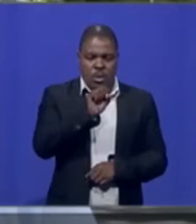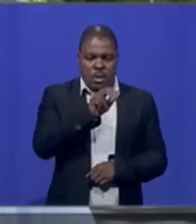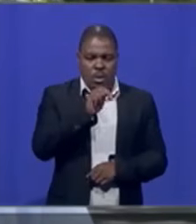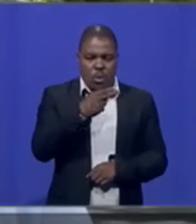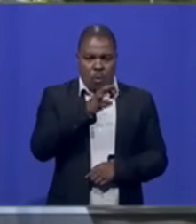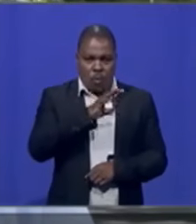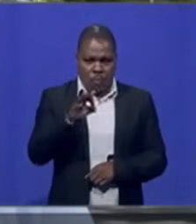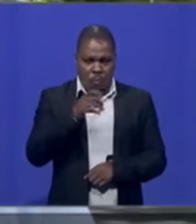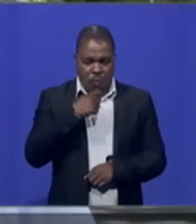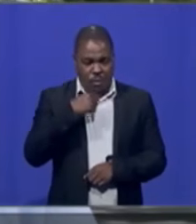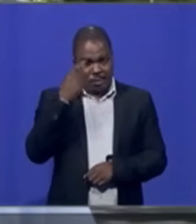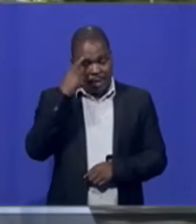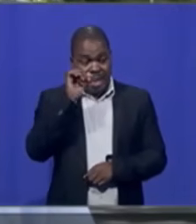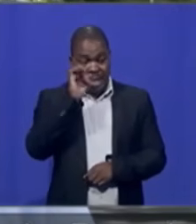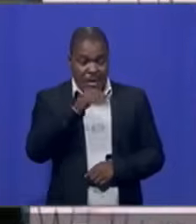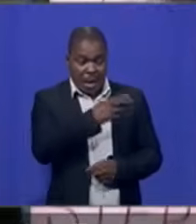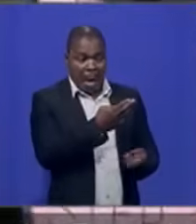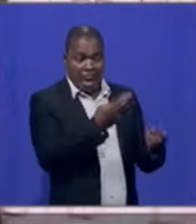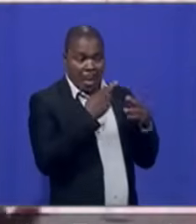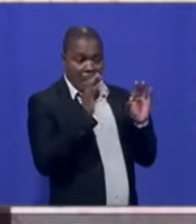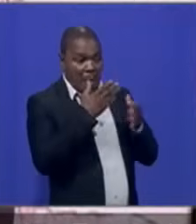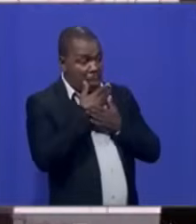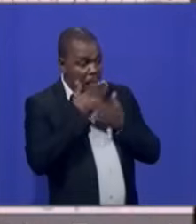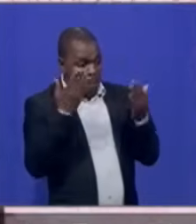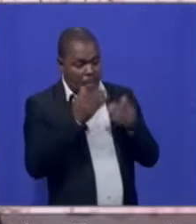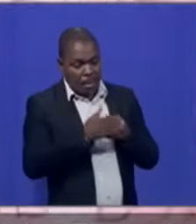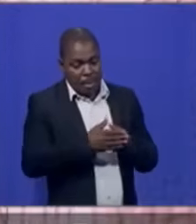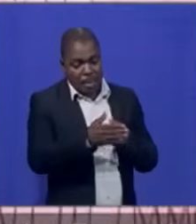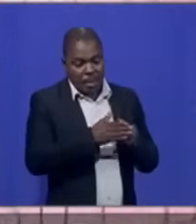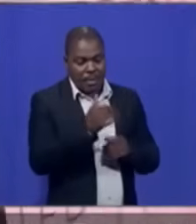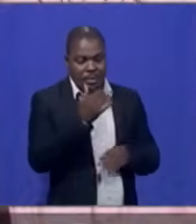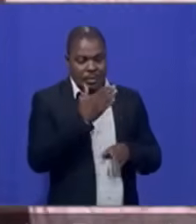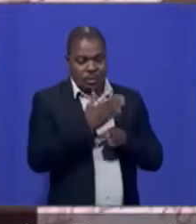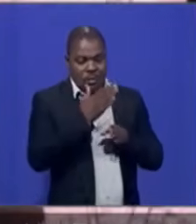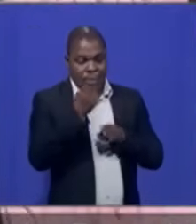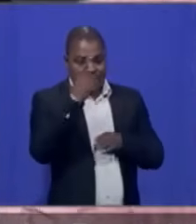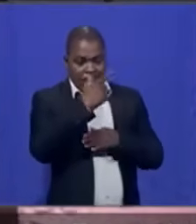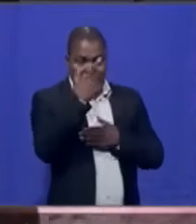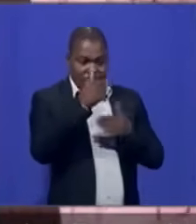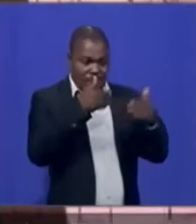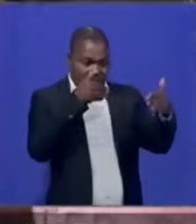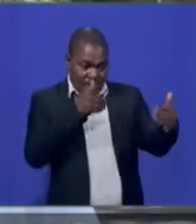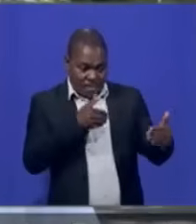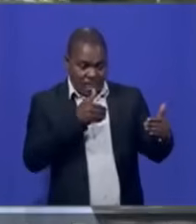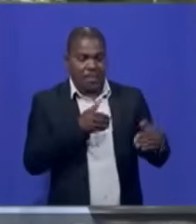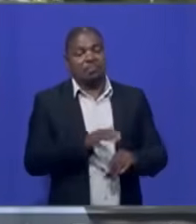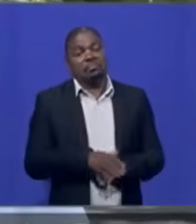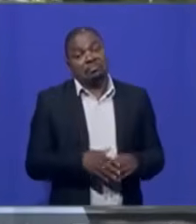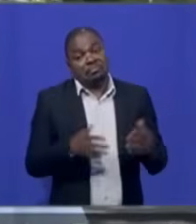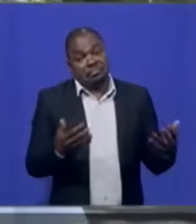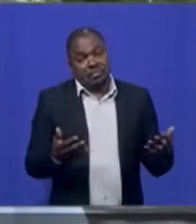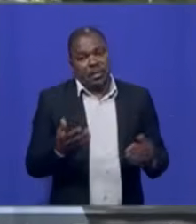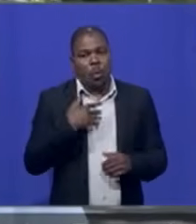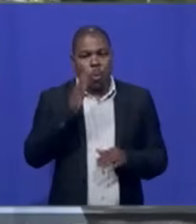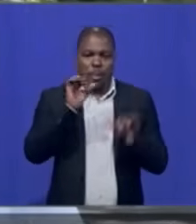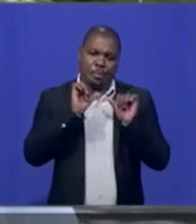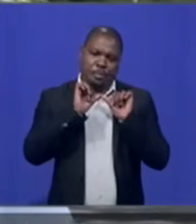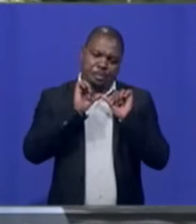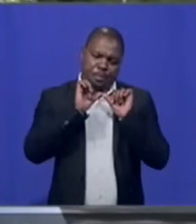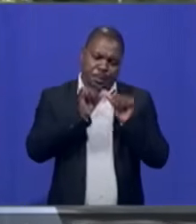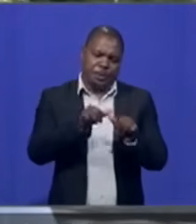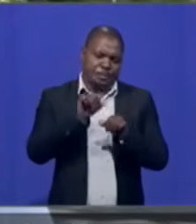ho etsa if re fumane response within 7 working days ke hore re tswele pele